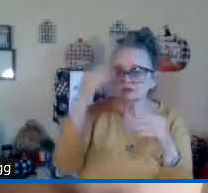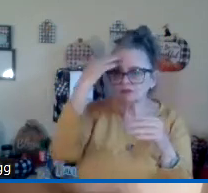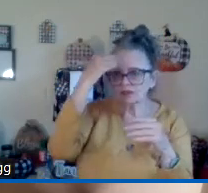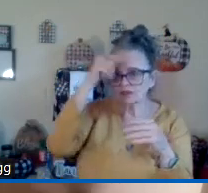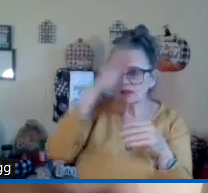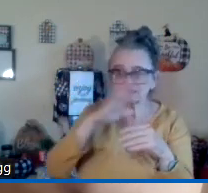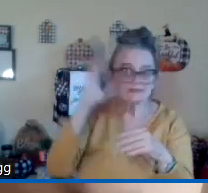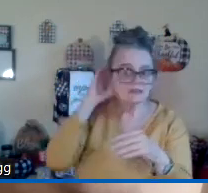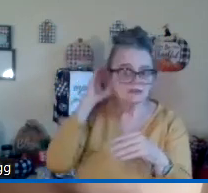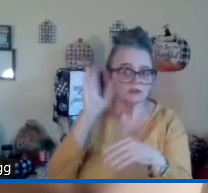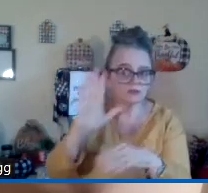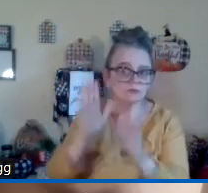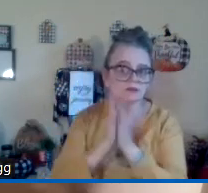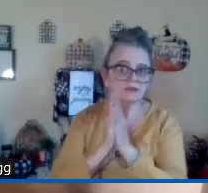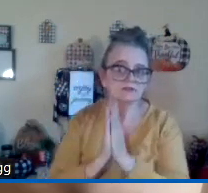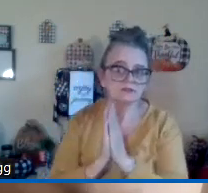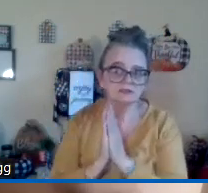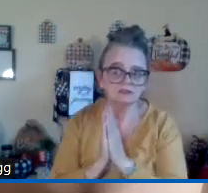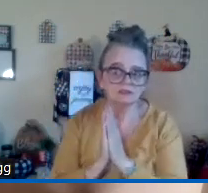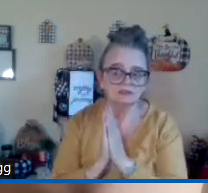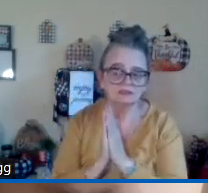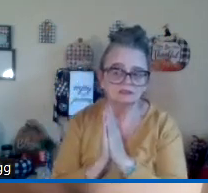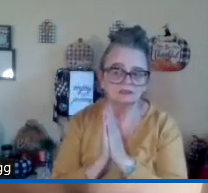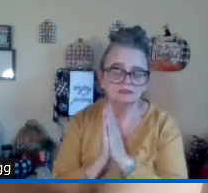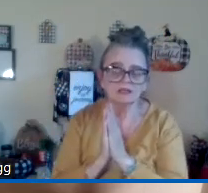Do you think God is hearing your prayers?